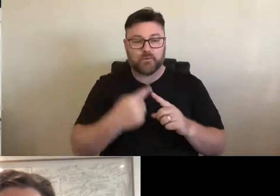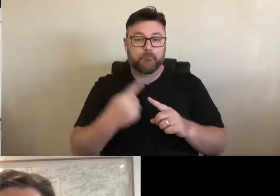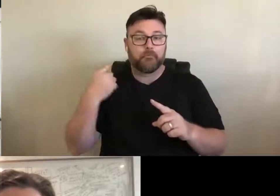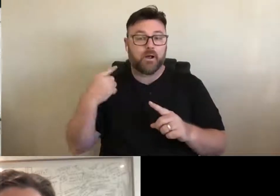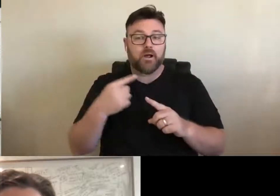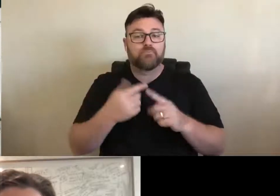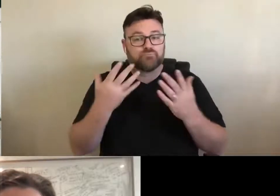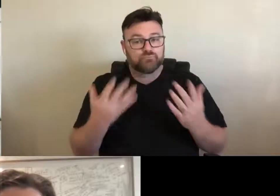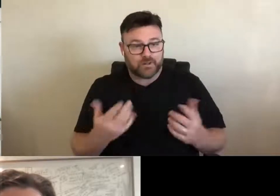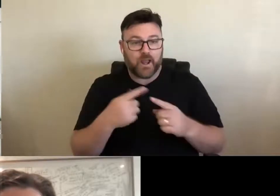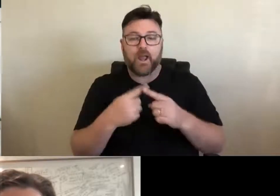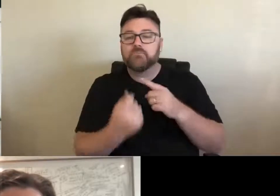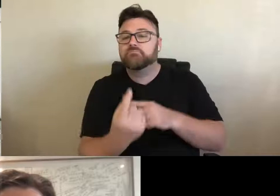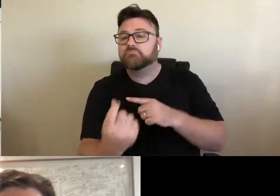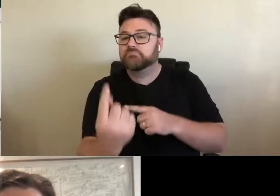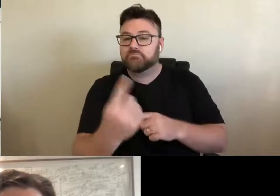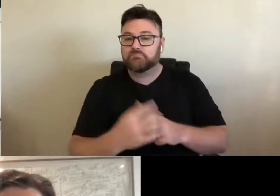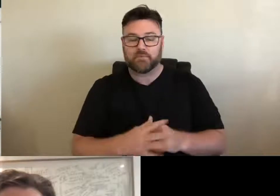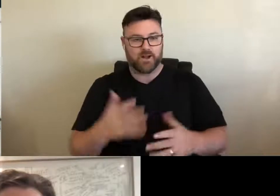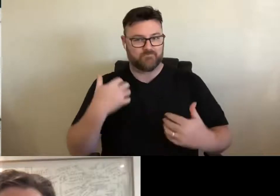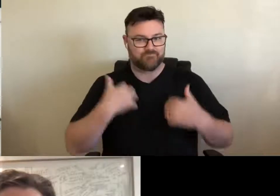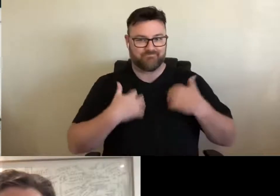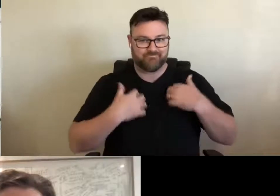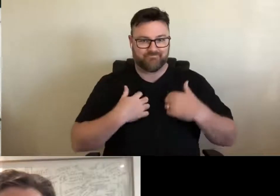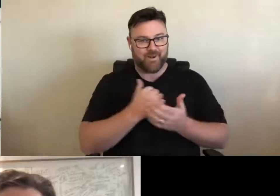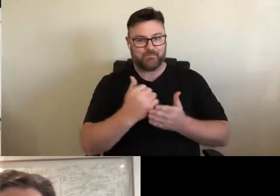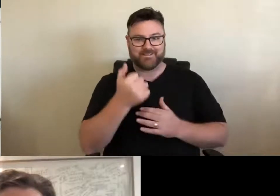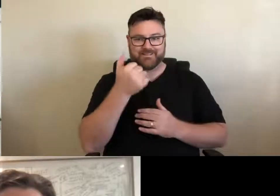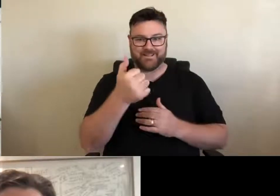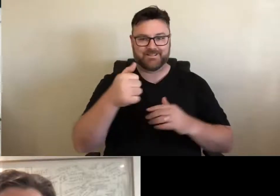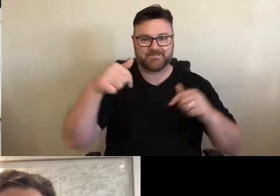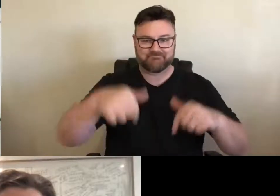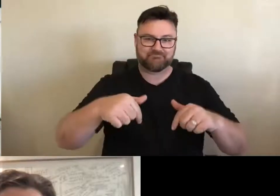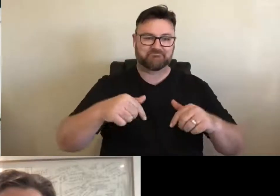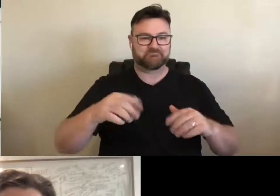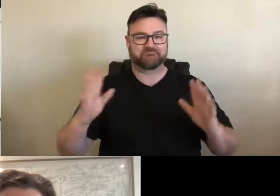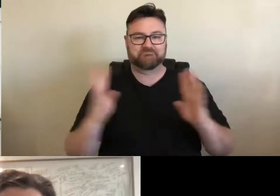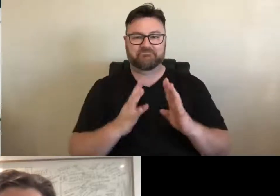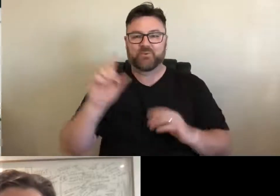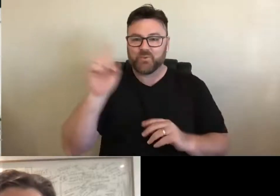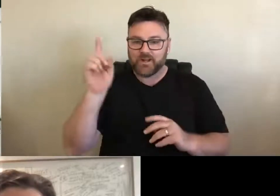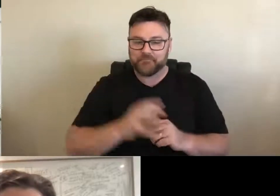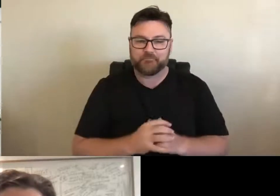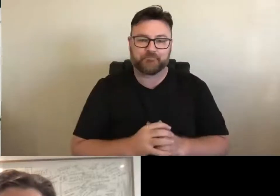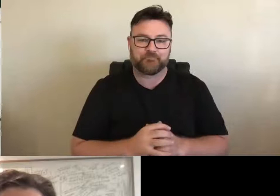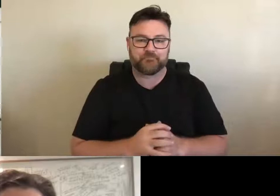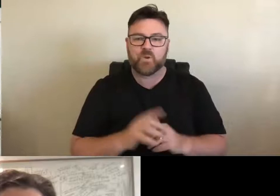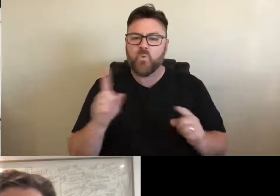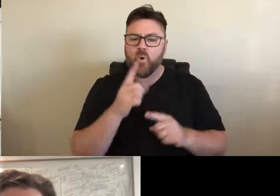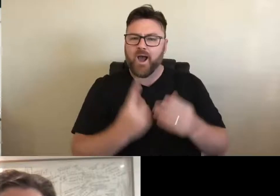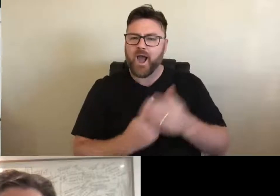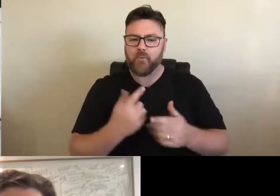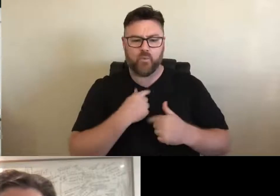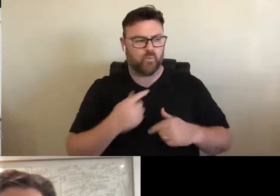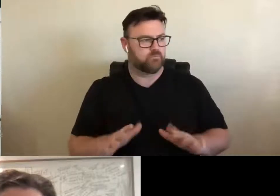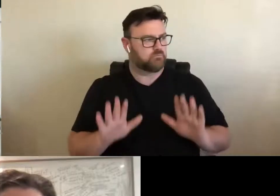I'm delighted to welcome you to the 6th session of the Artlands Conversation series. What happens when we slow down and pay